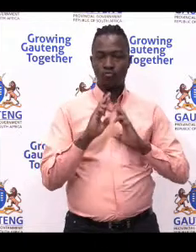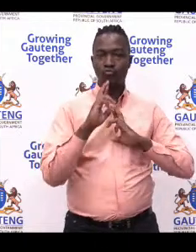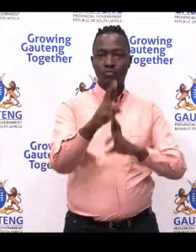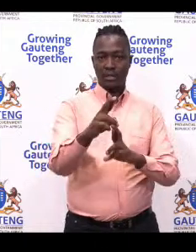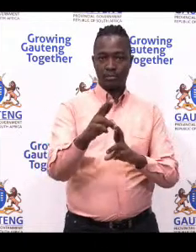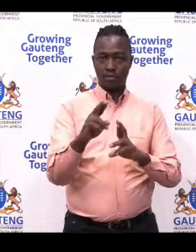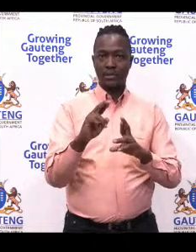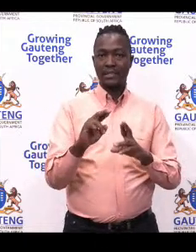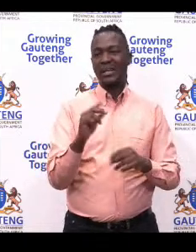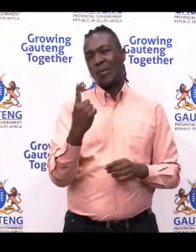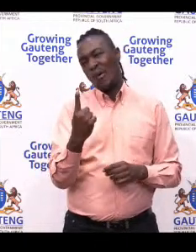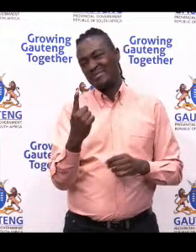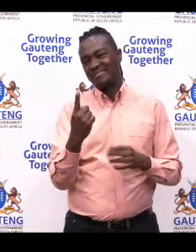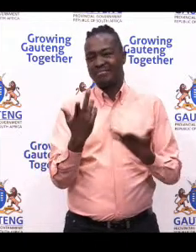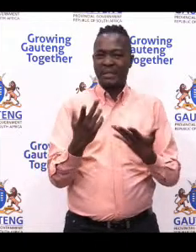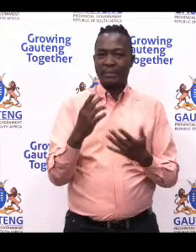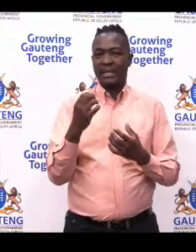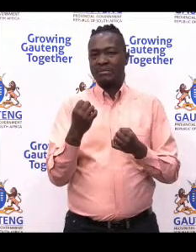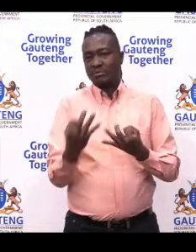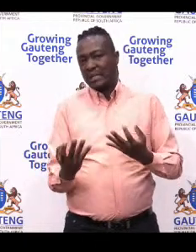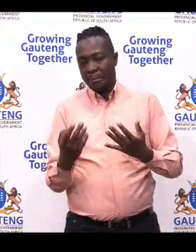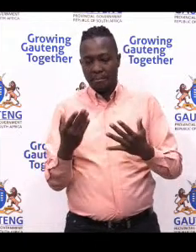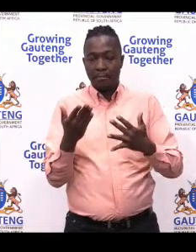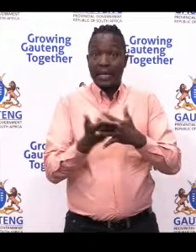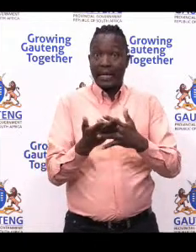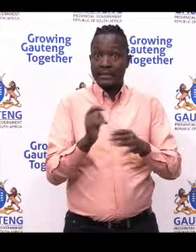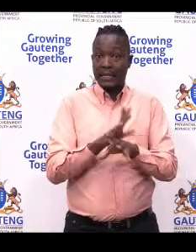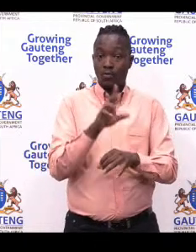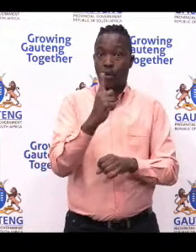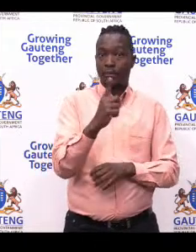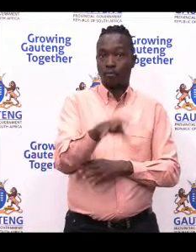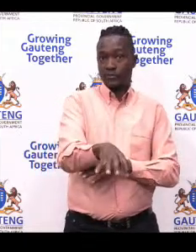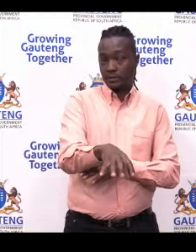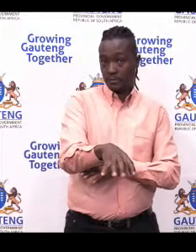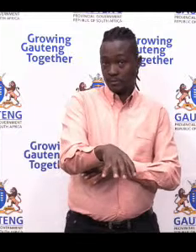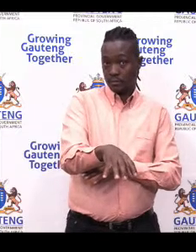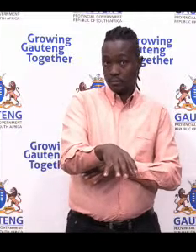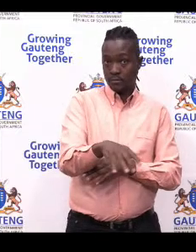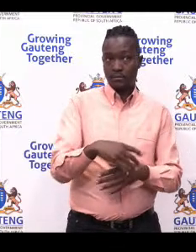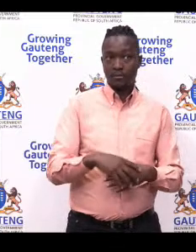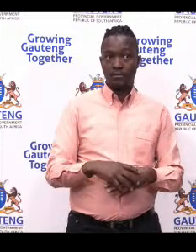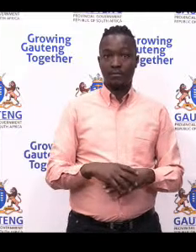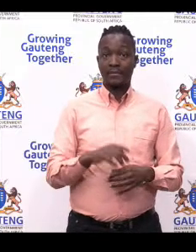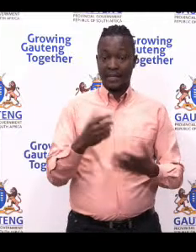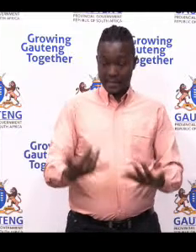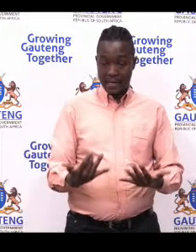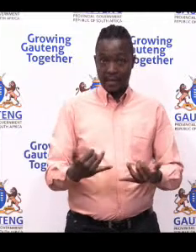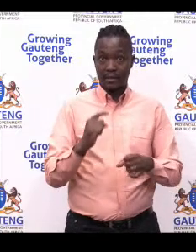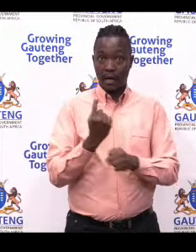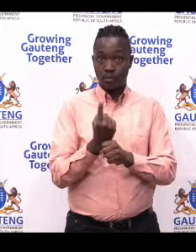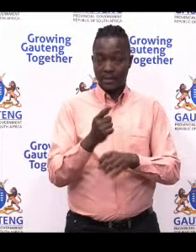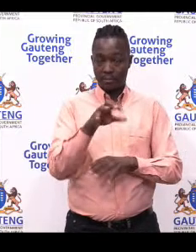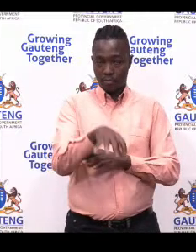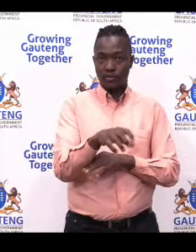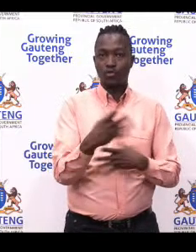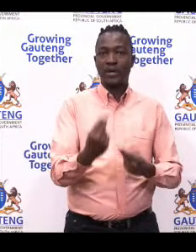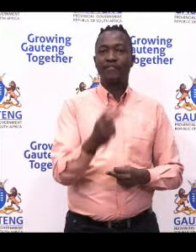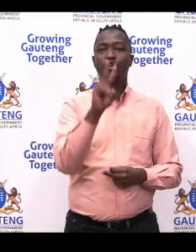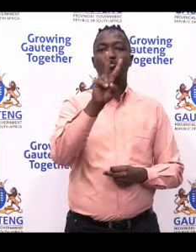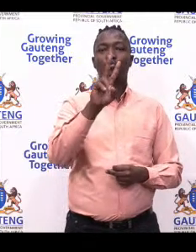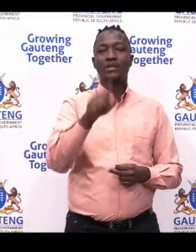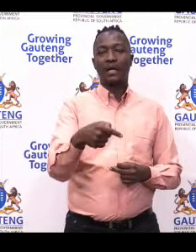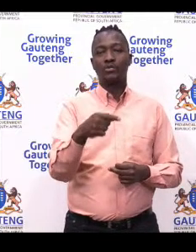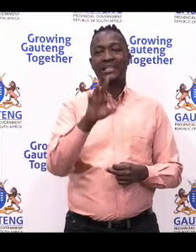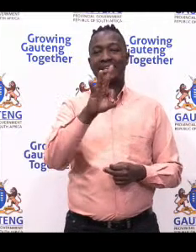a case or so in the province. In the province, we have a total of